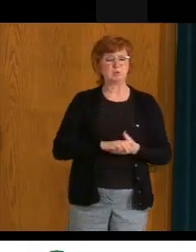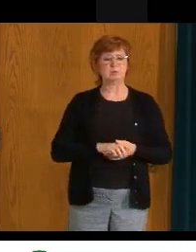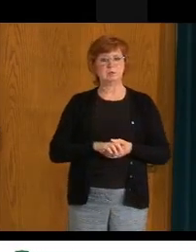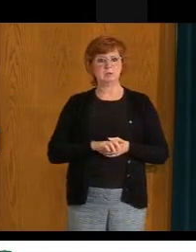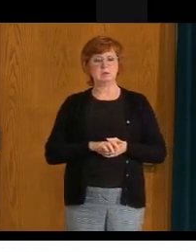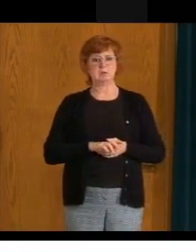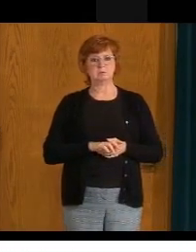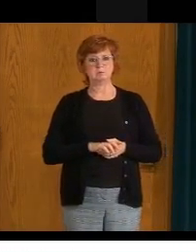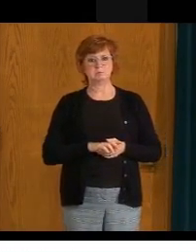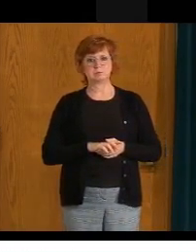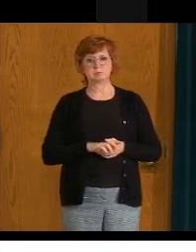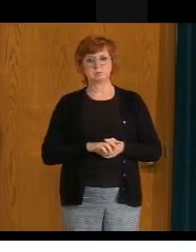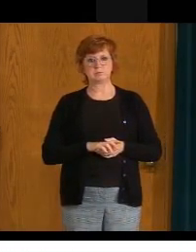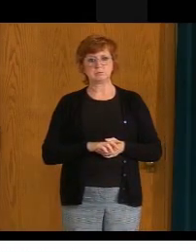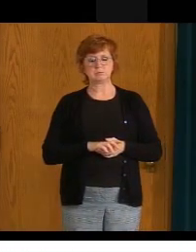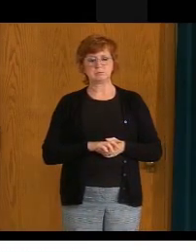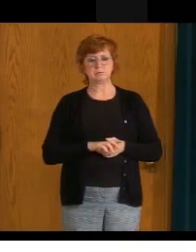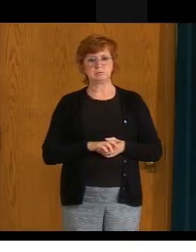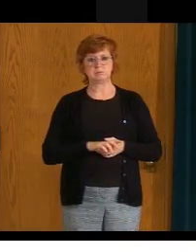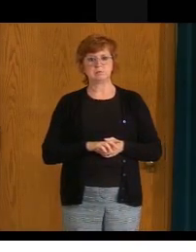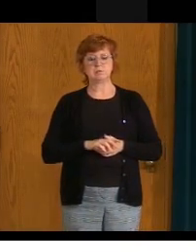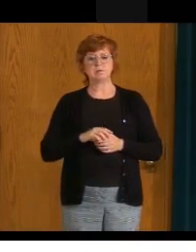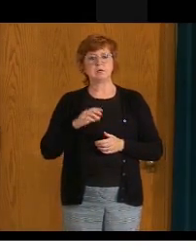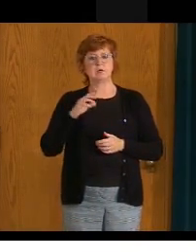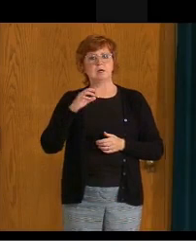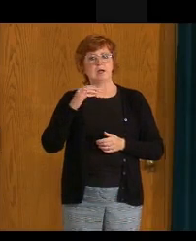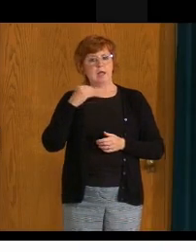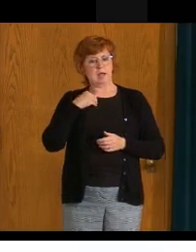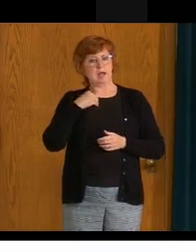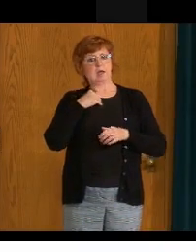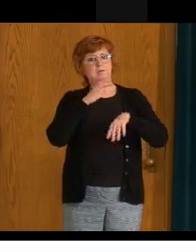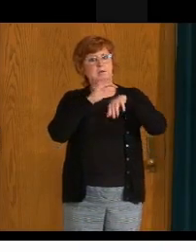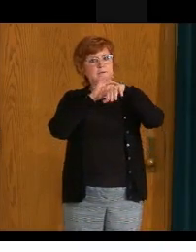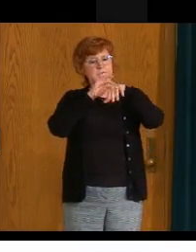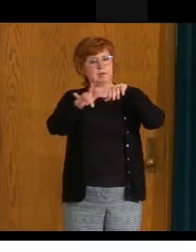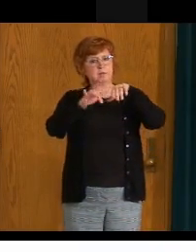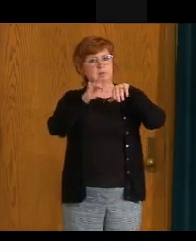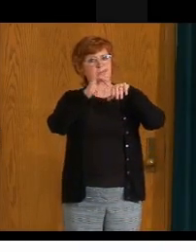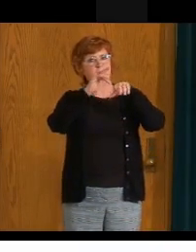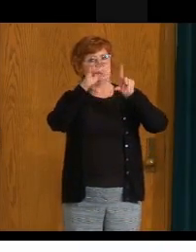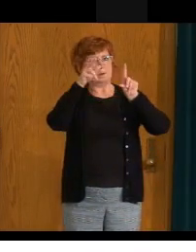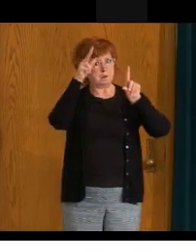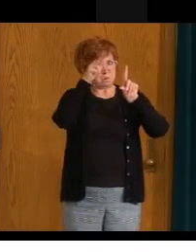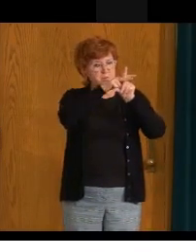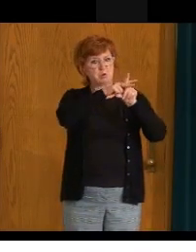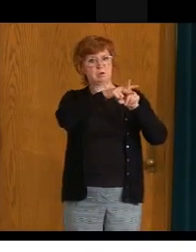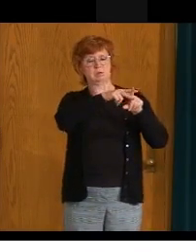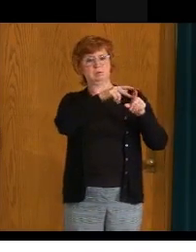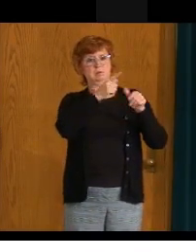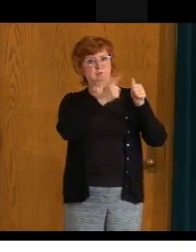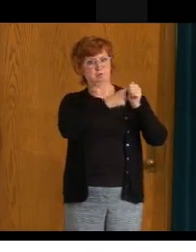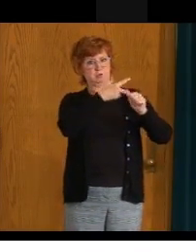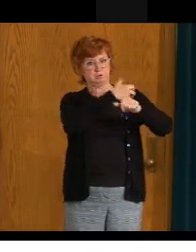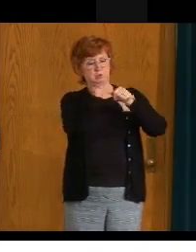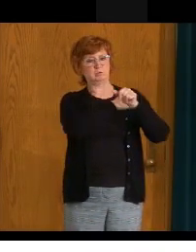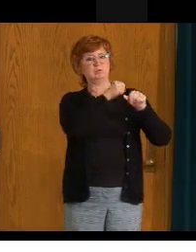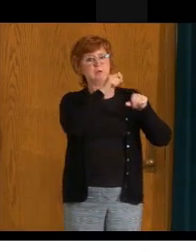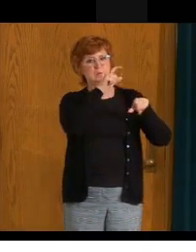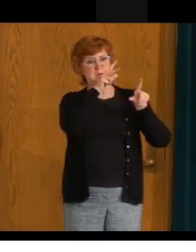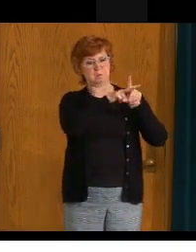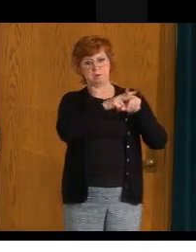are creating dedicated first dose booked appointments to improve access and timeliness,